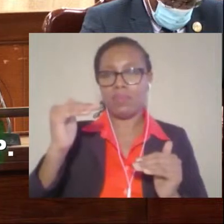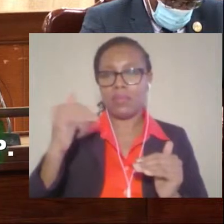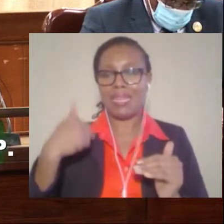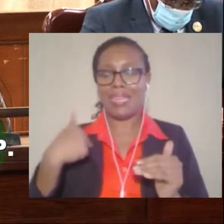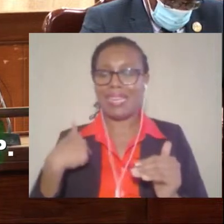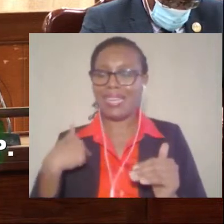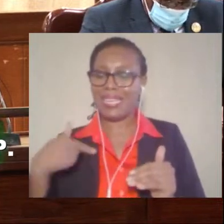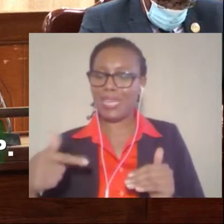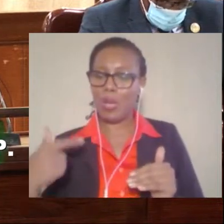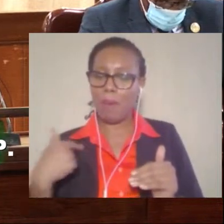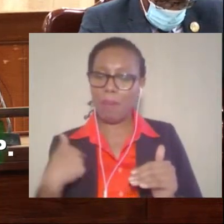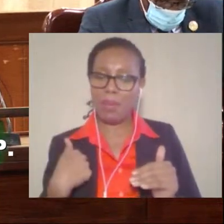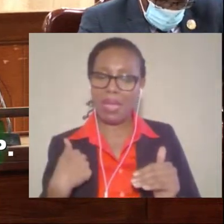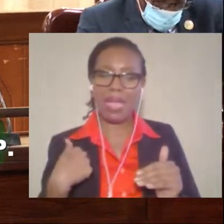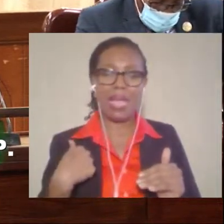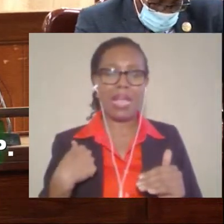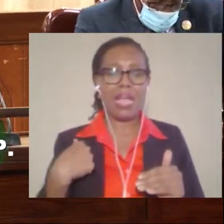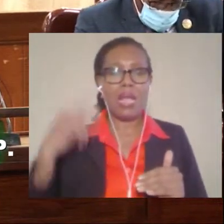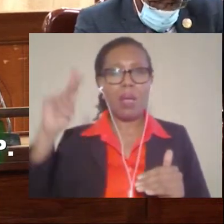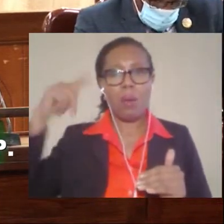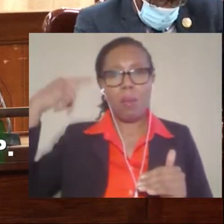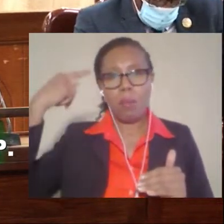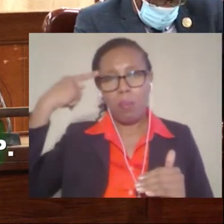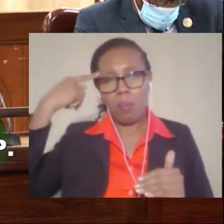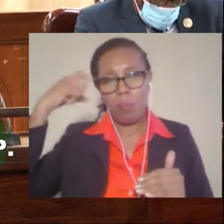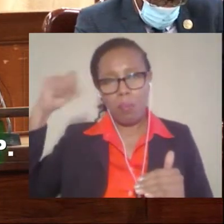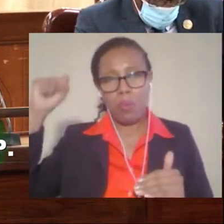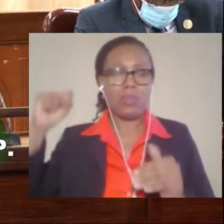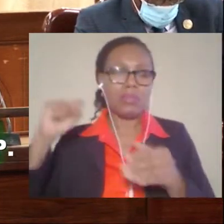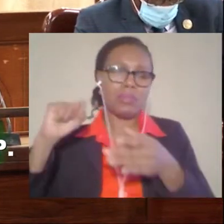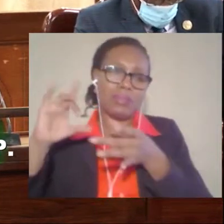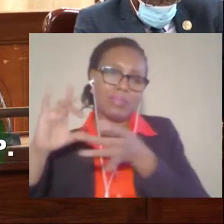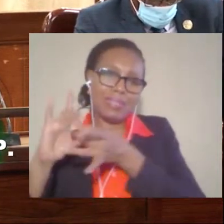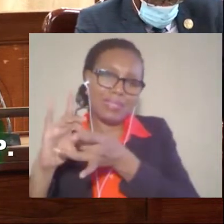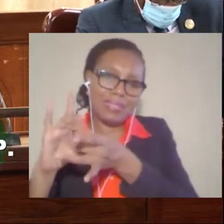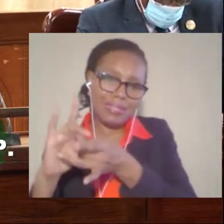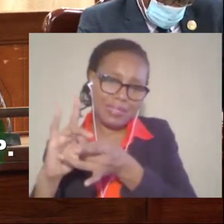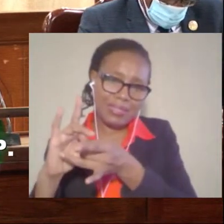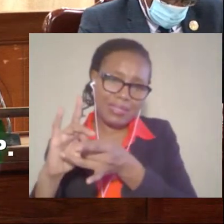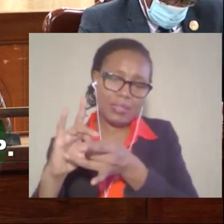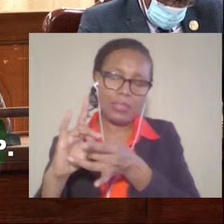connections or familial connections or